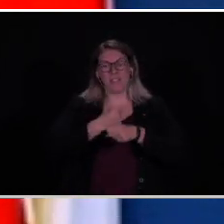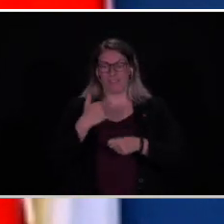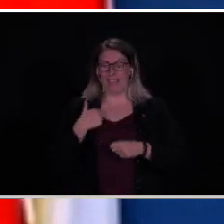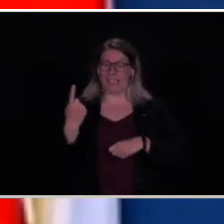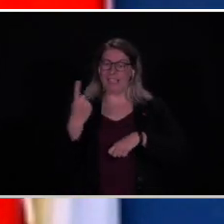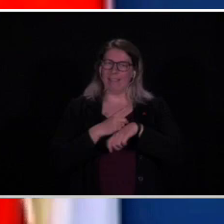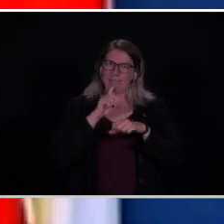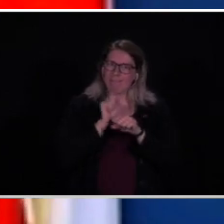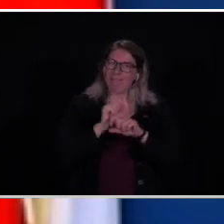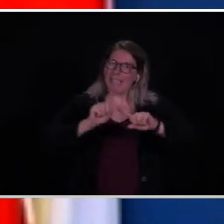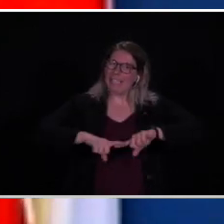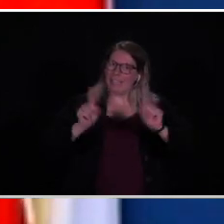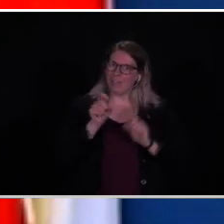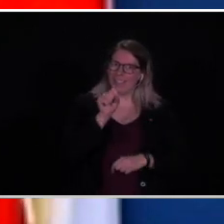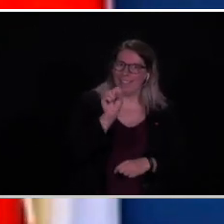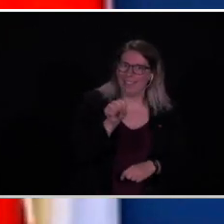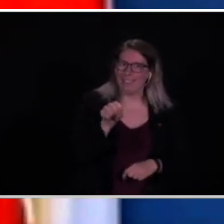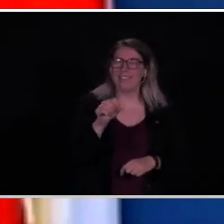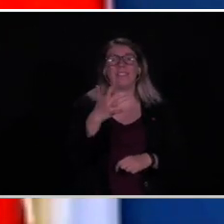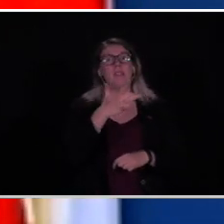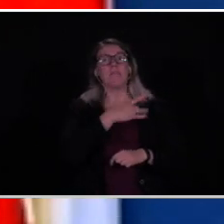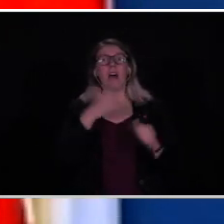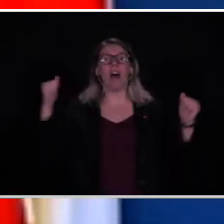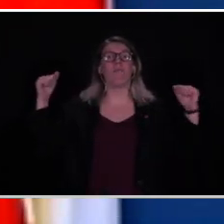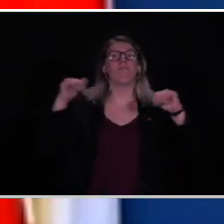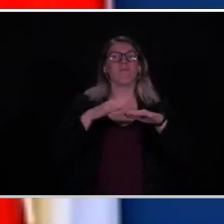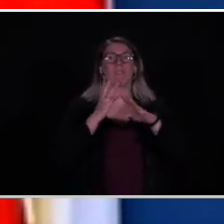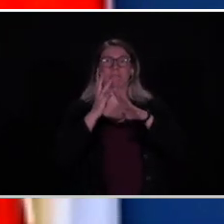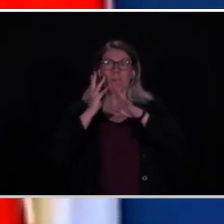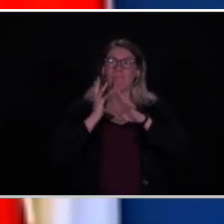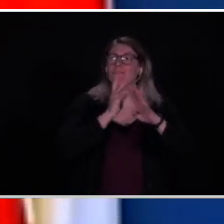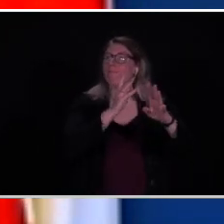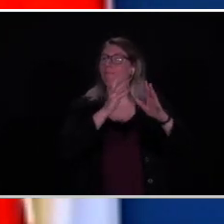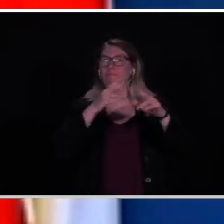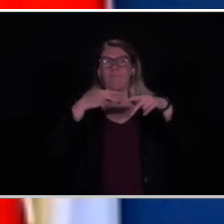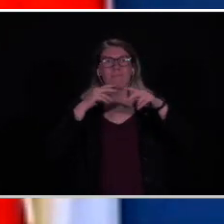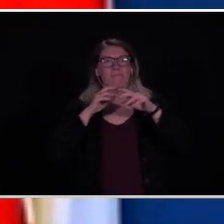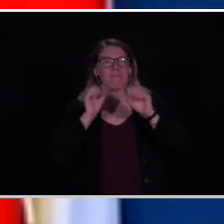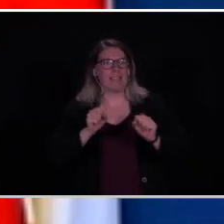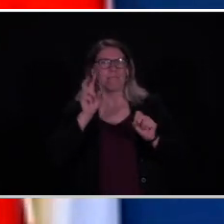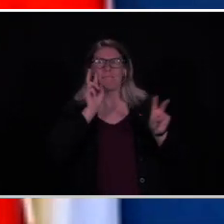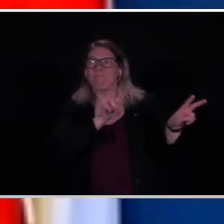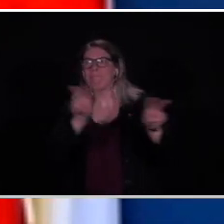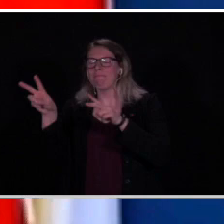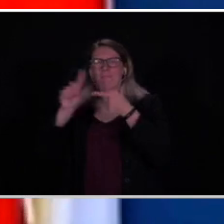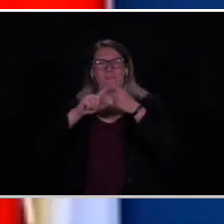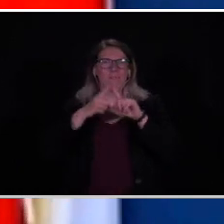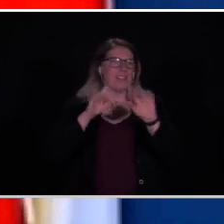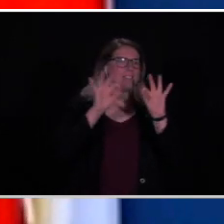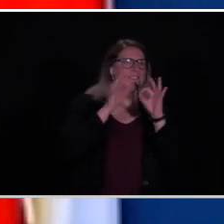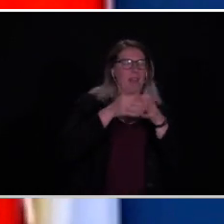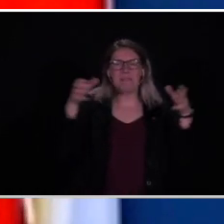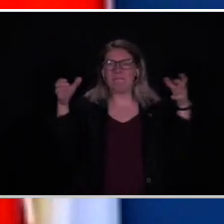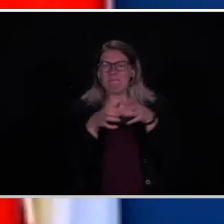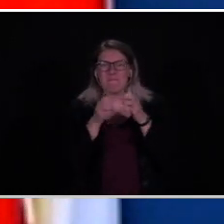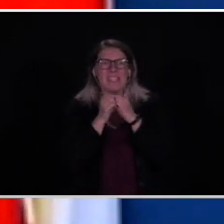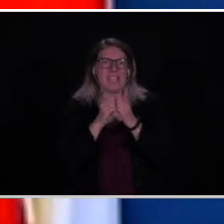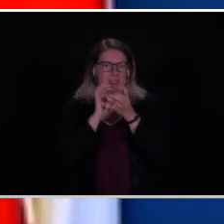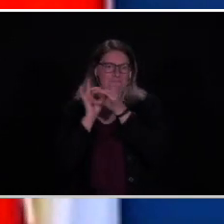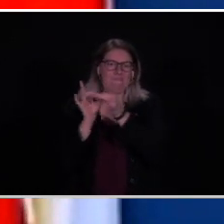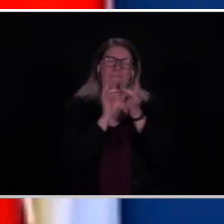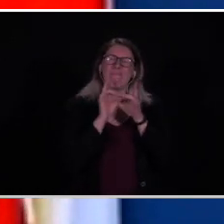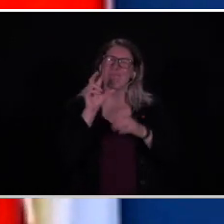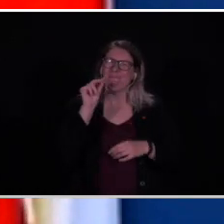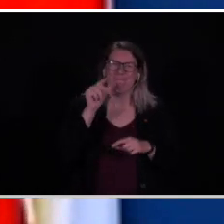quite different. Instead of coming together for parades or to convene with family, friends, and neighbors, we are all continuing to practice